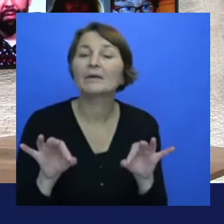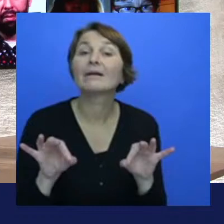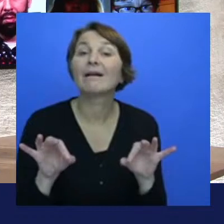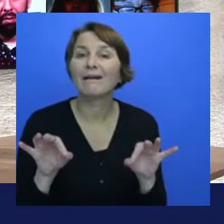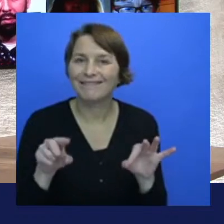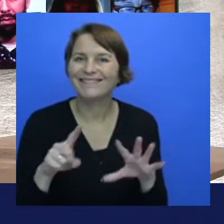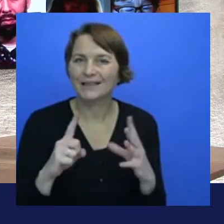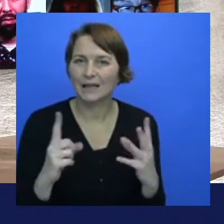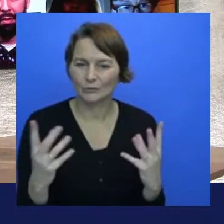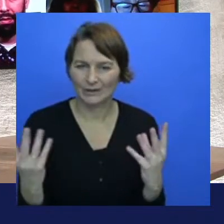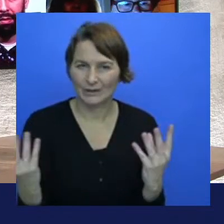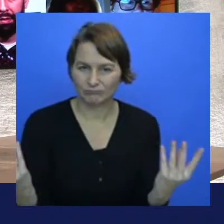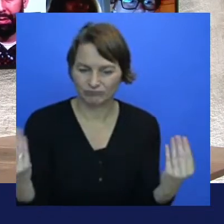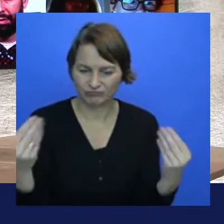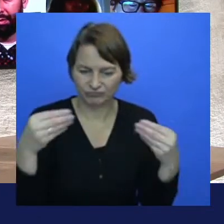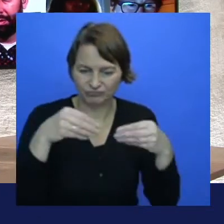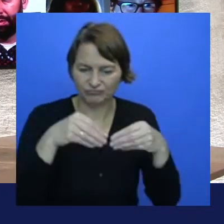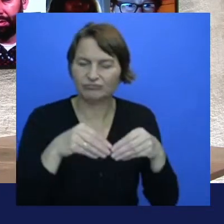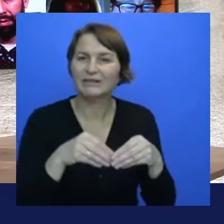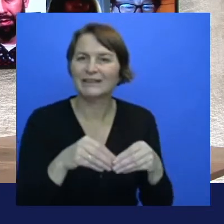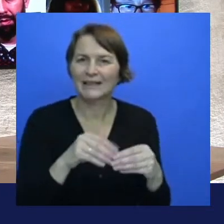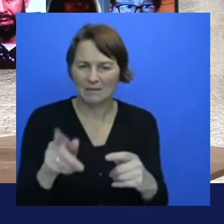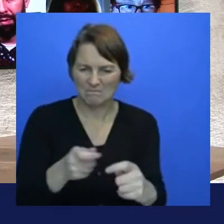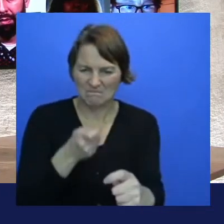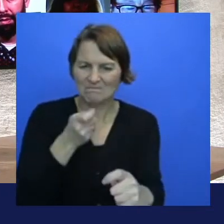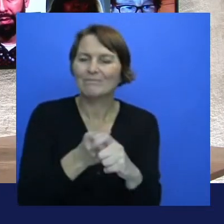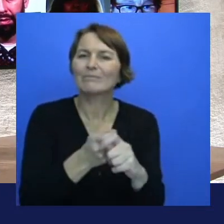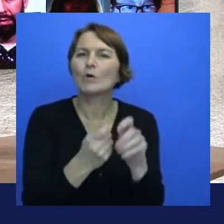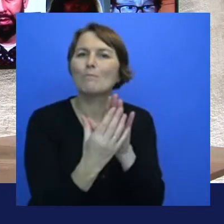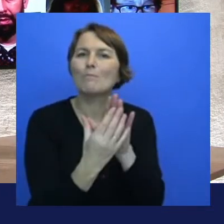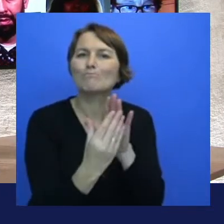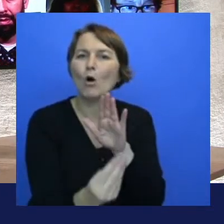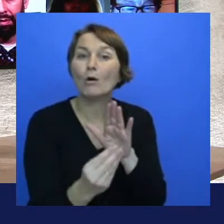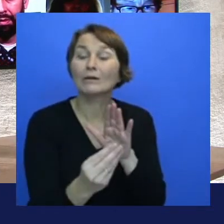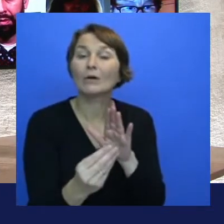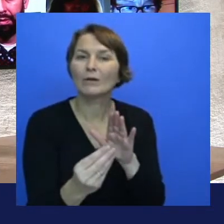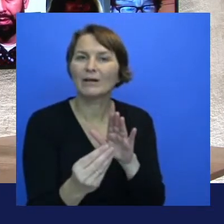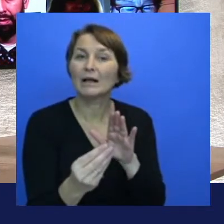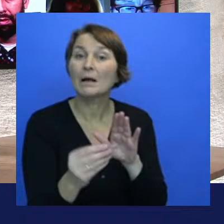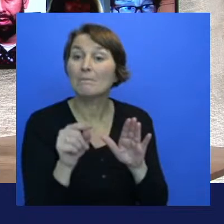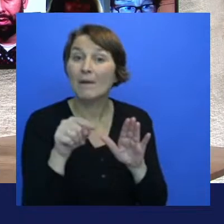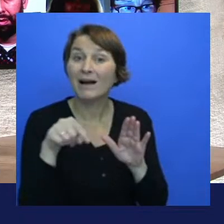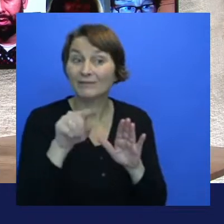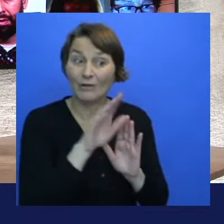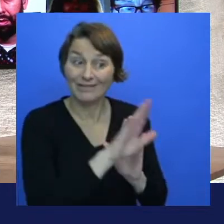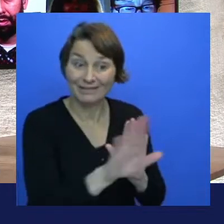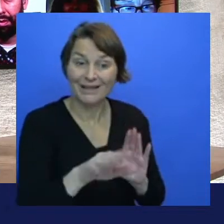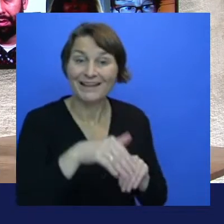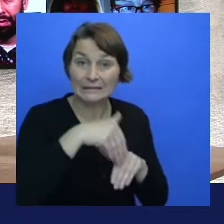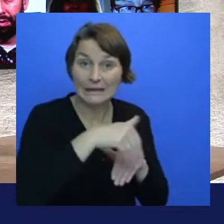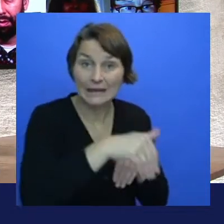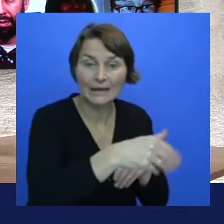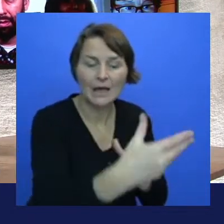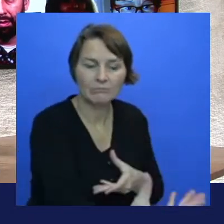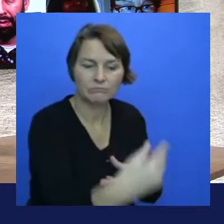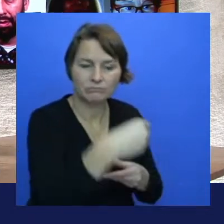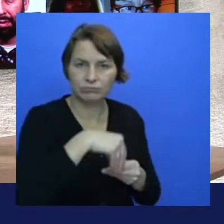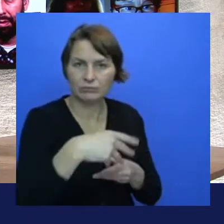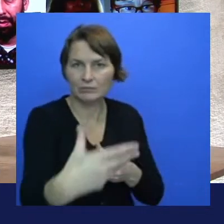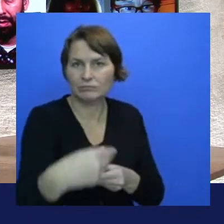model using your custom data, and then you can just use it in all kinds of